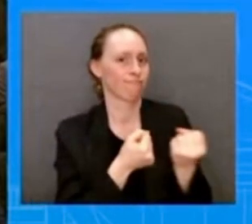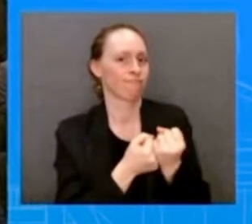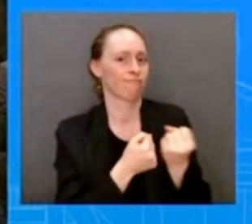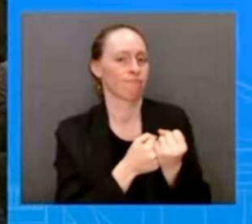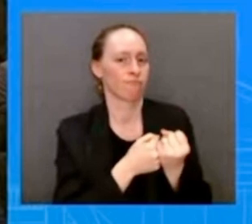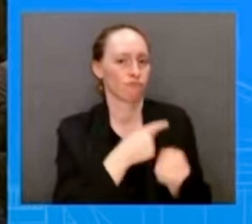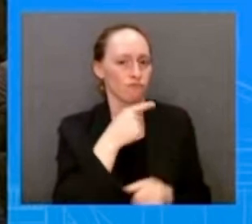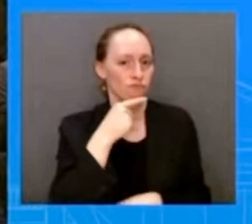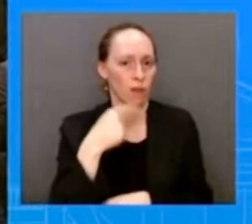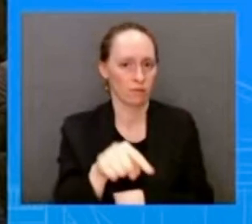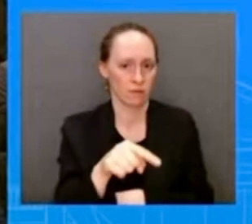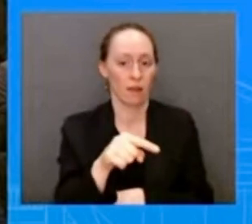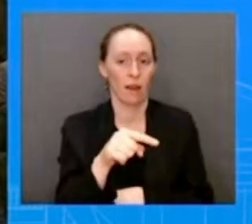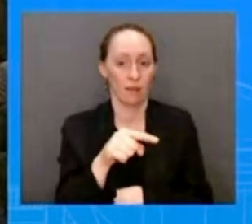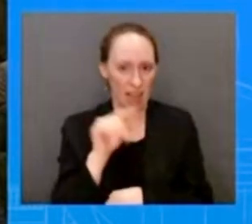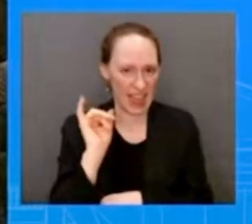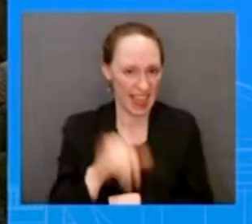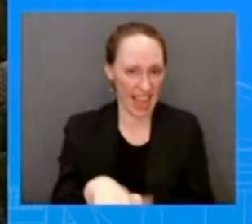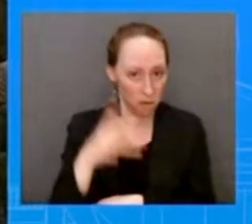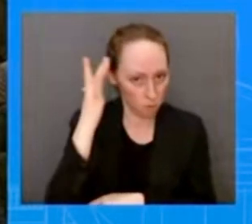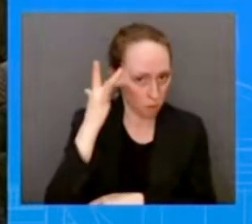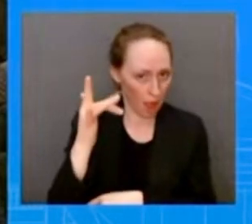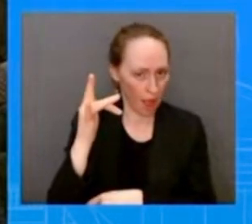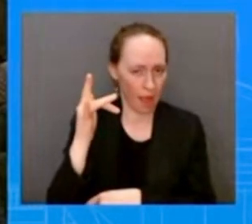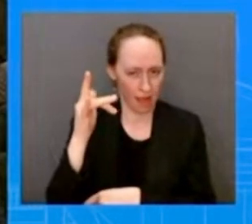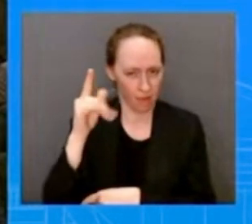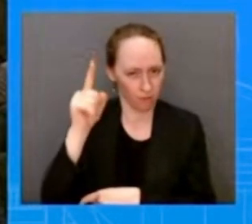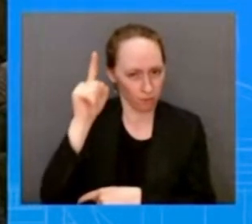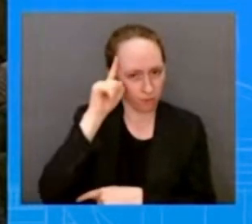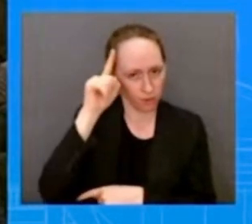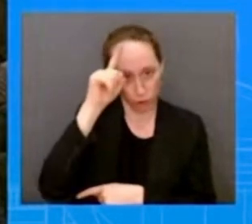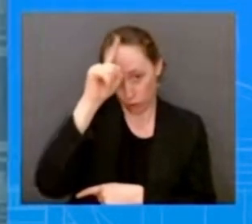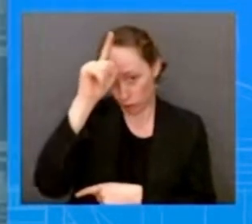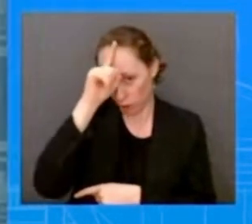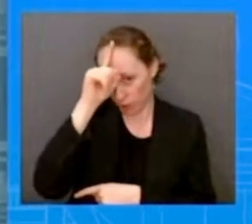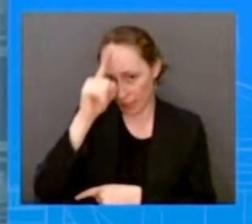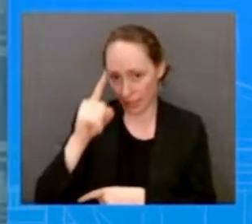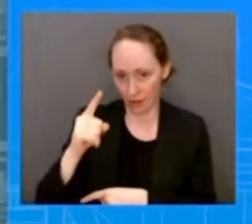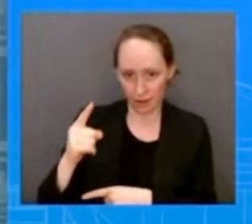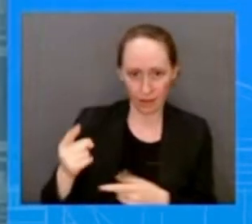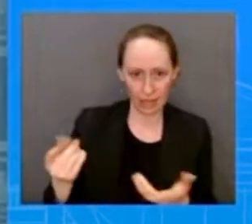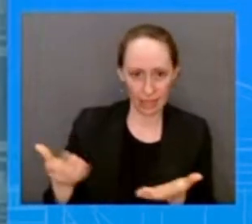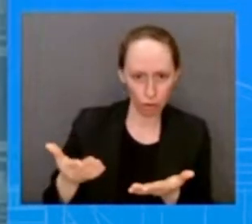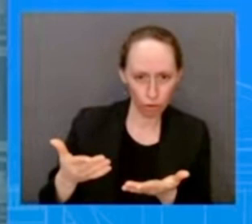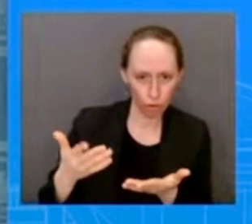a topic and maybe a difficult topic in the conversation tomorrow?